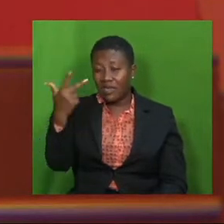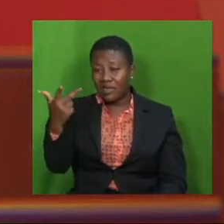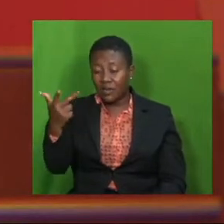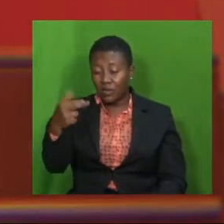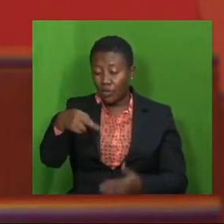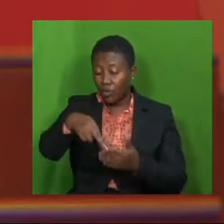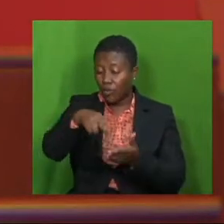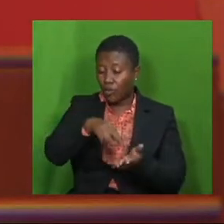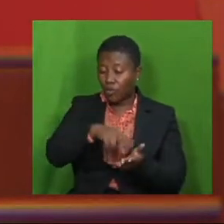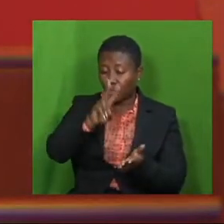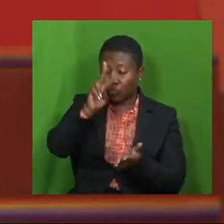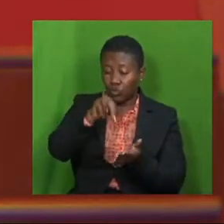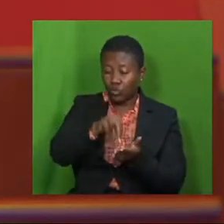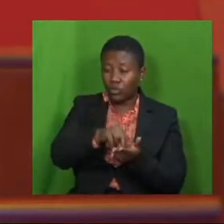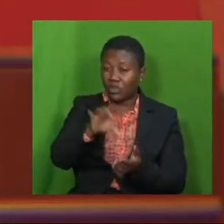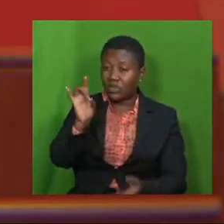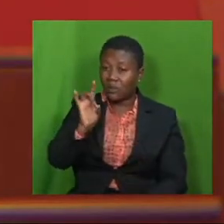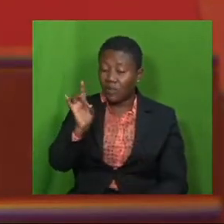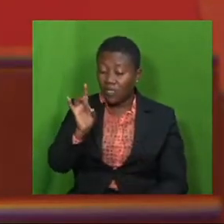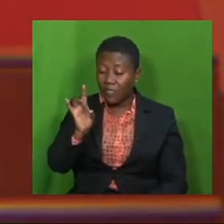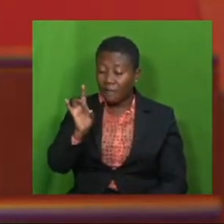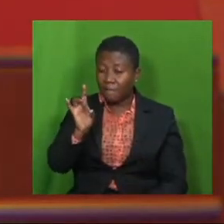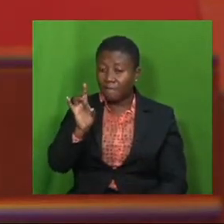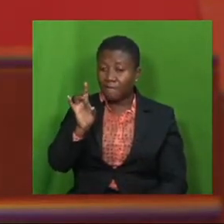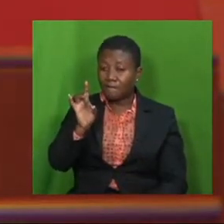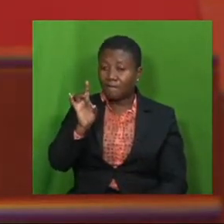2008, suit number